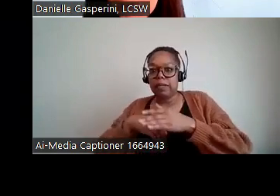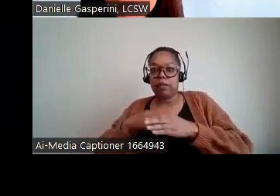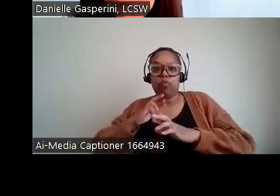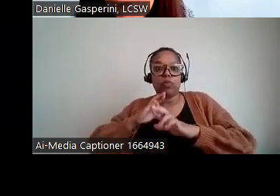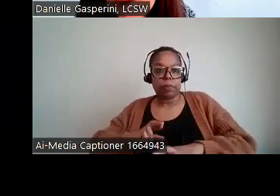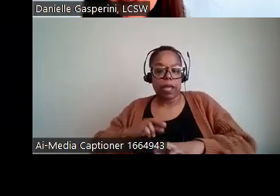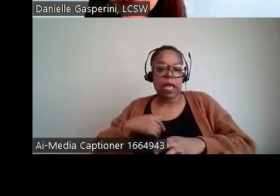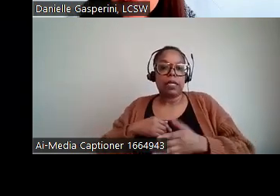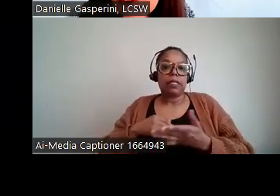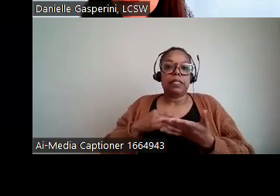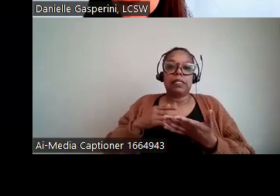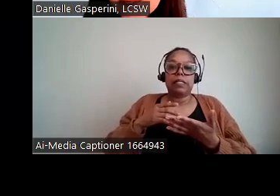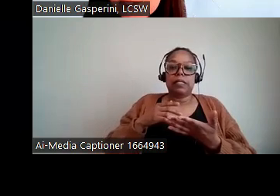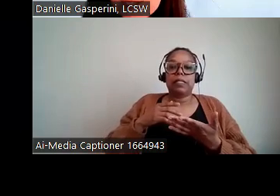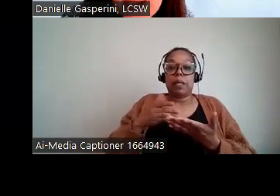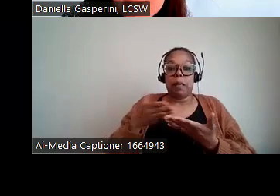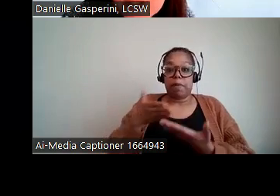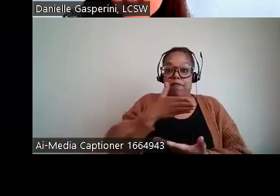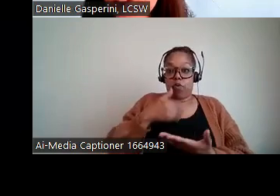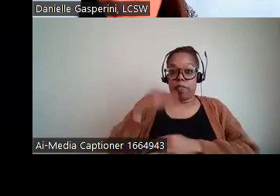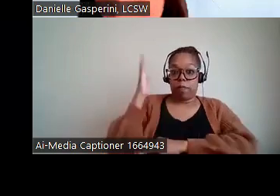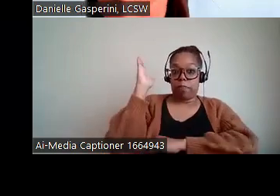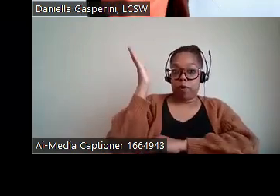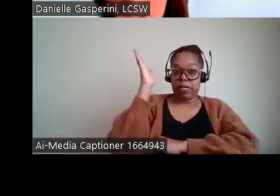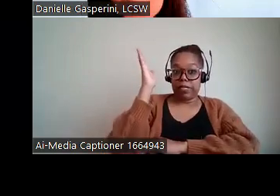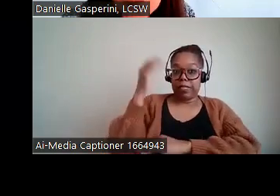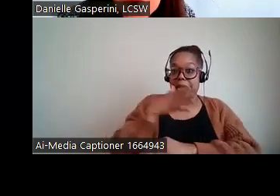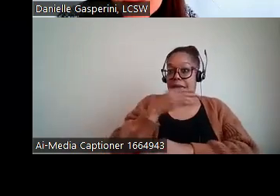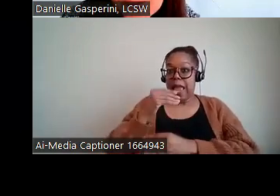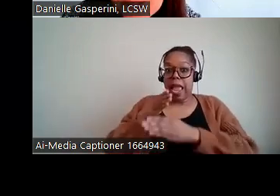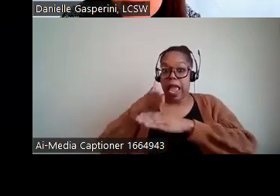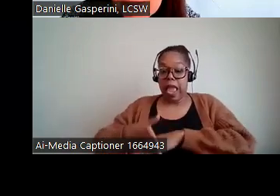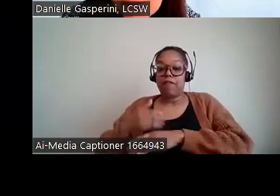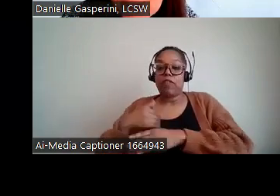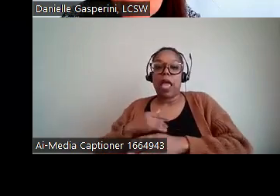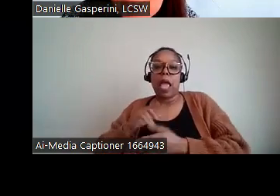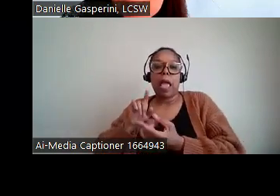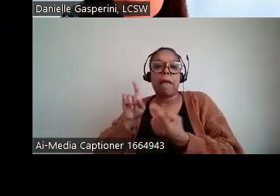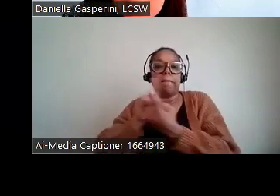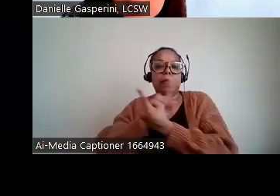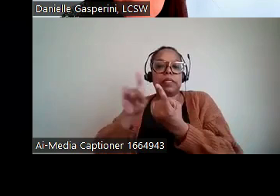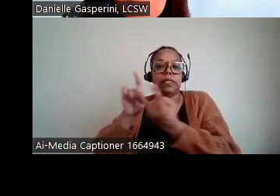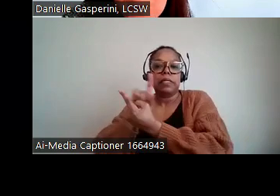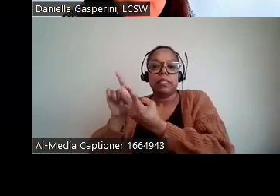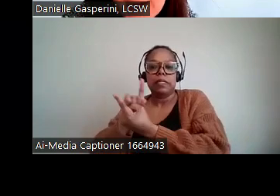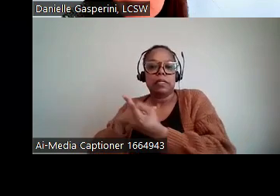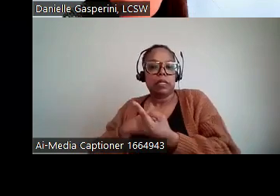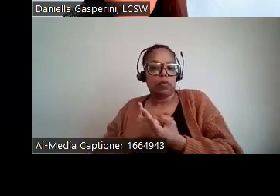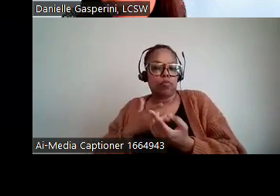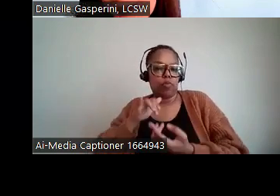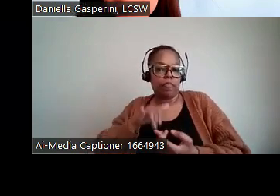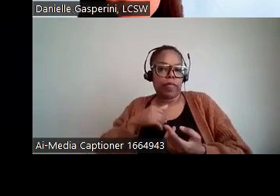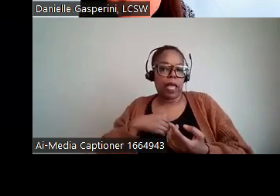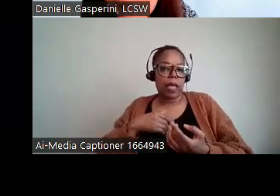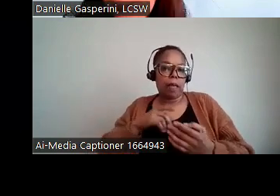those moments before we actually have the formal presentation and after, I actually get to meet with the officers and make relationships. And from that, a lot of